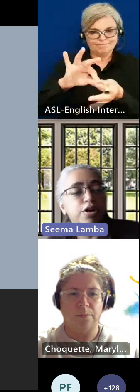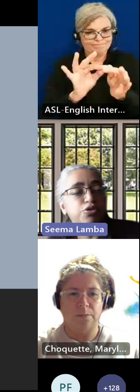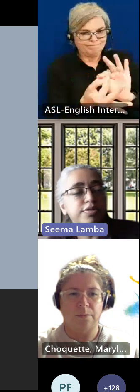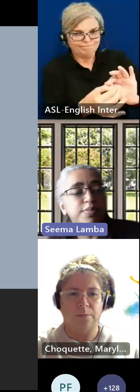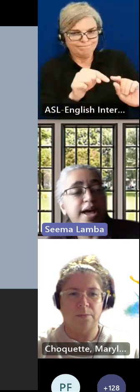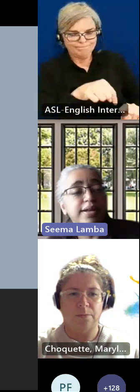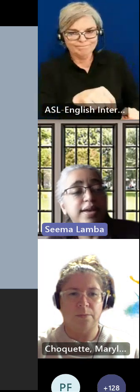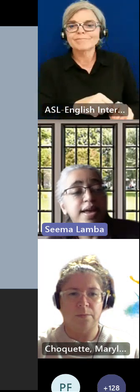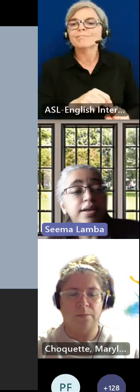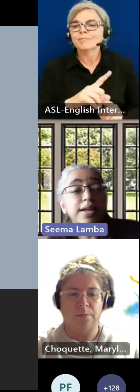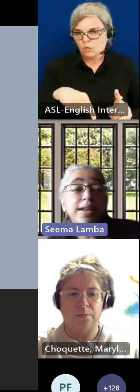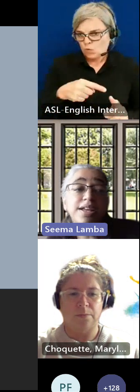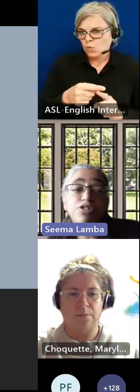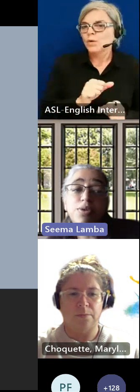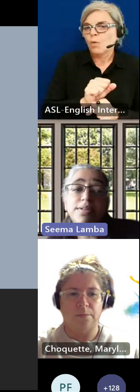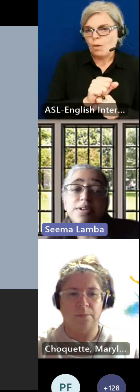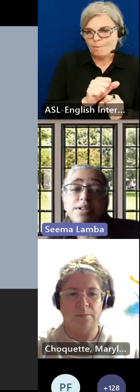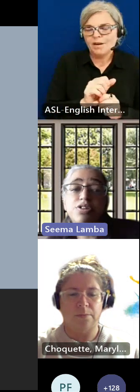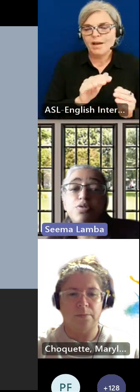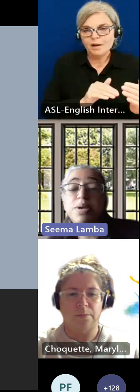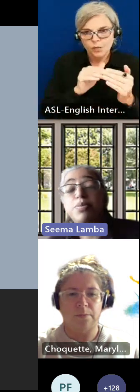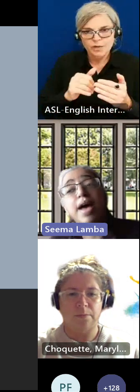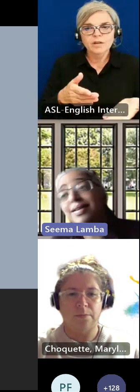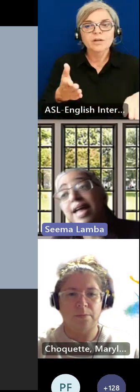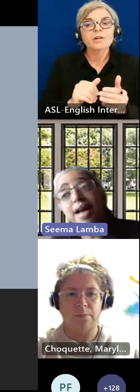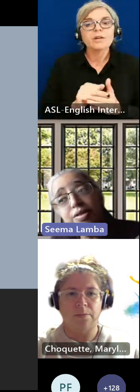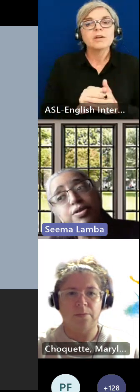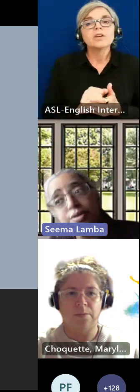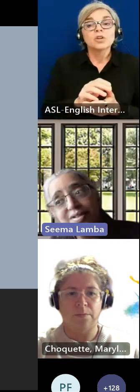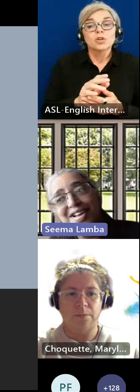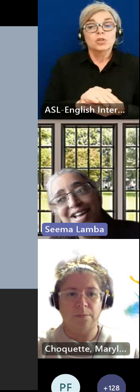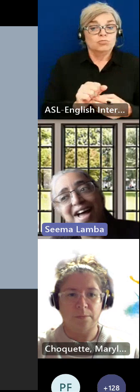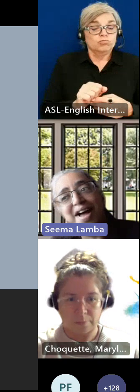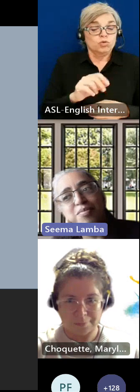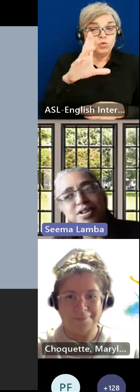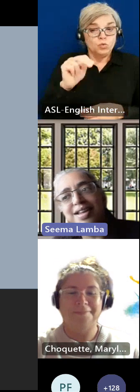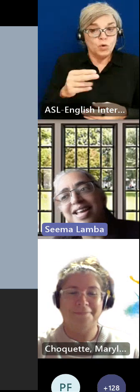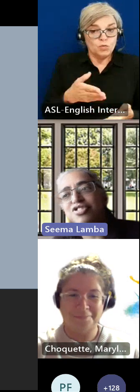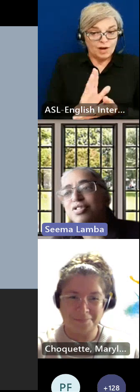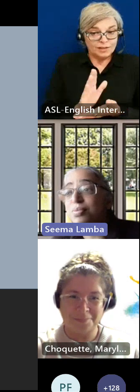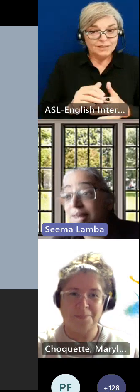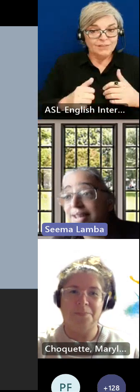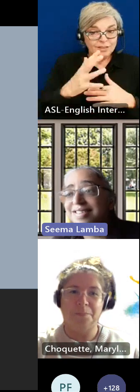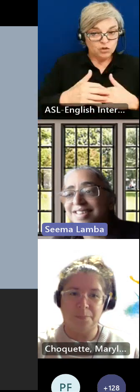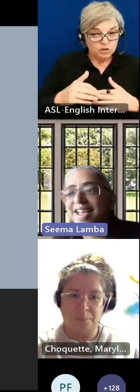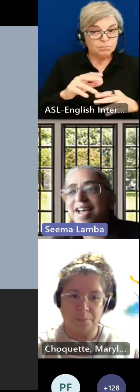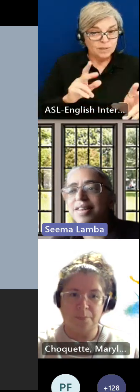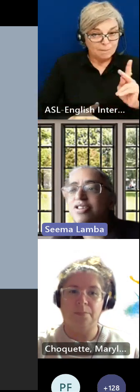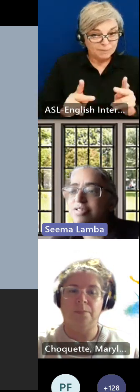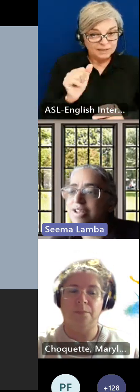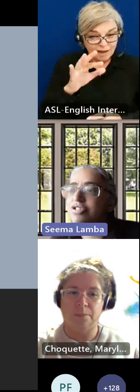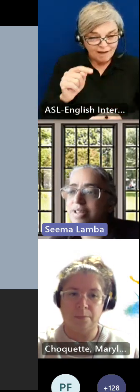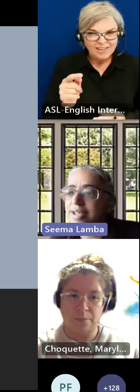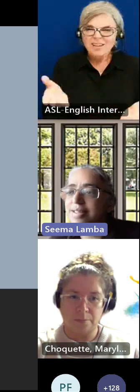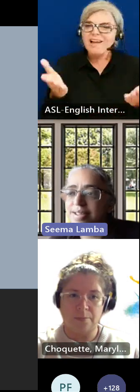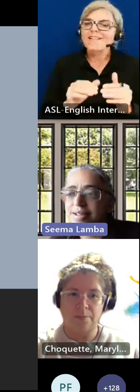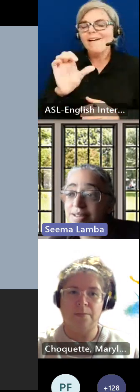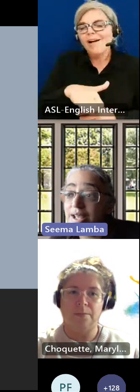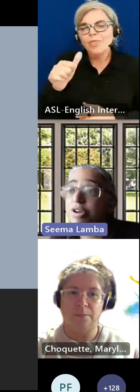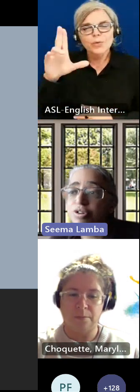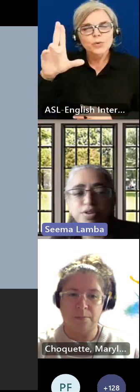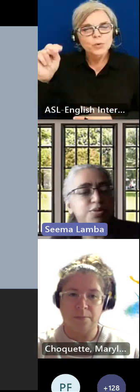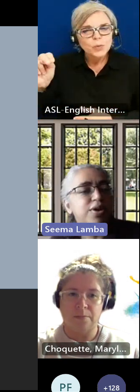Code, Multiculturalism Act, United Nations Rights of Indigenous Peoples Act, and other United Nations related legislation